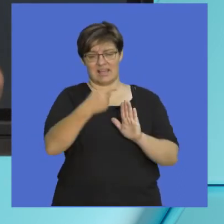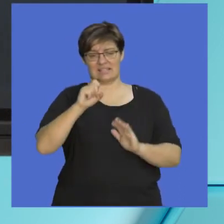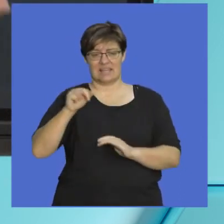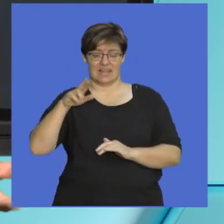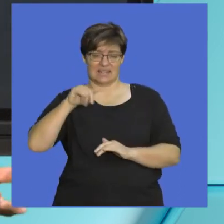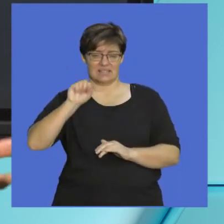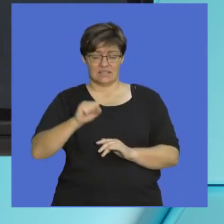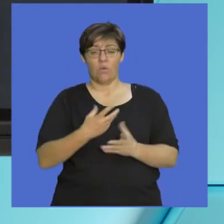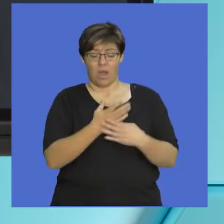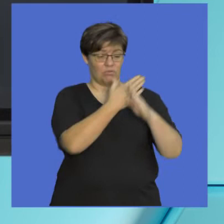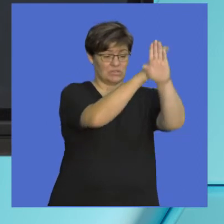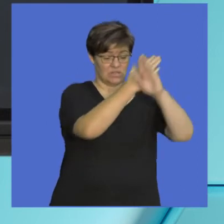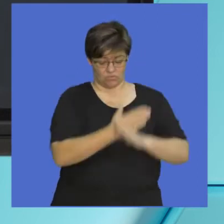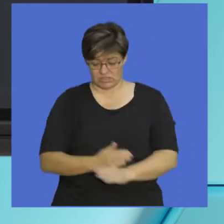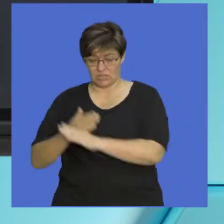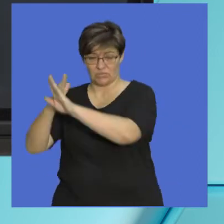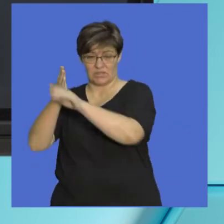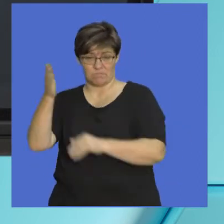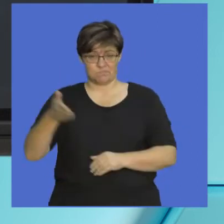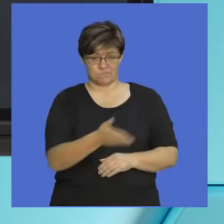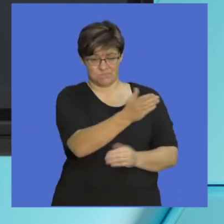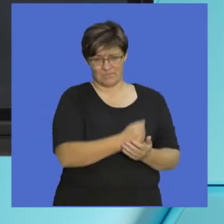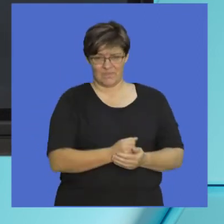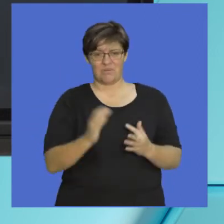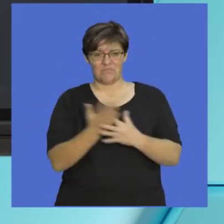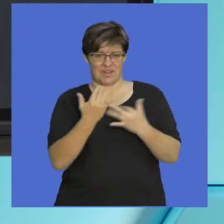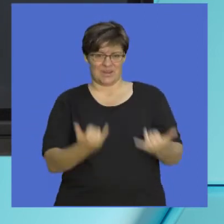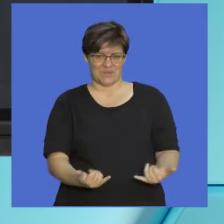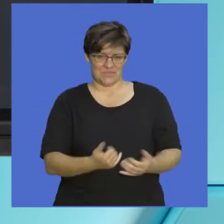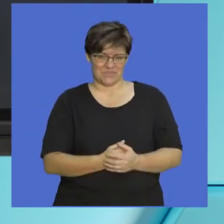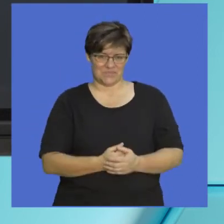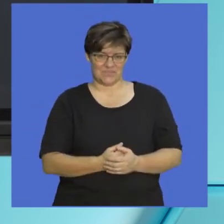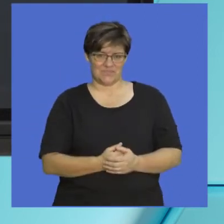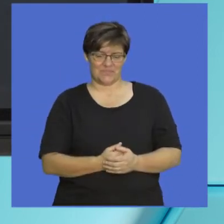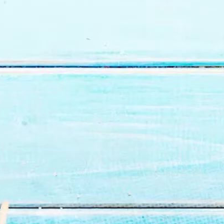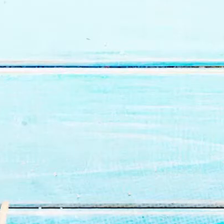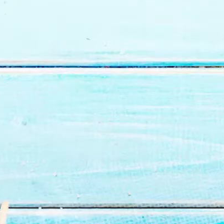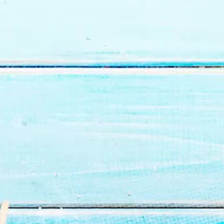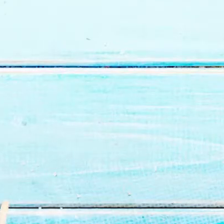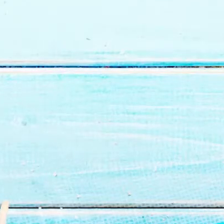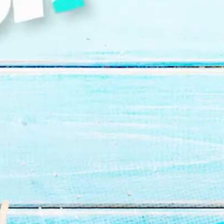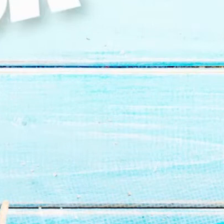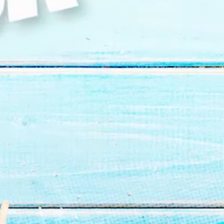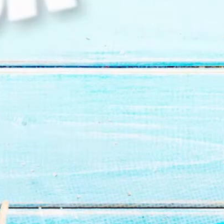got multiple resistors that are connected in series. Let's take a short break for now.